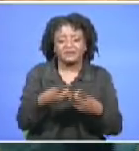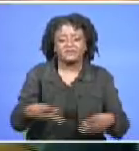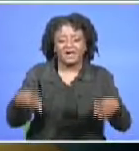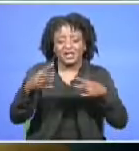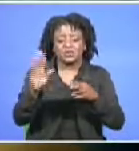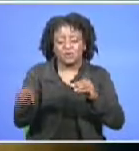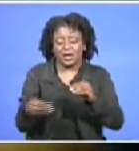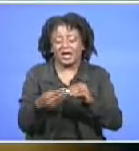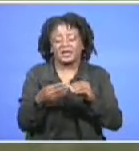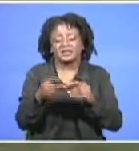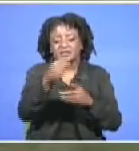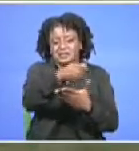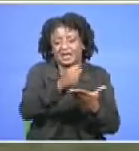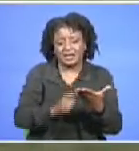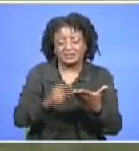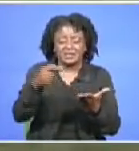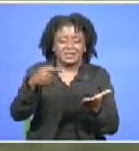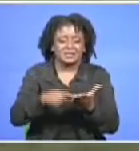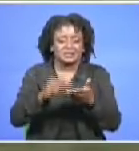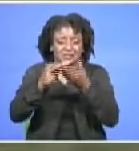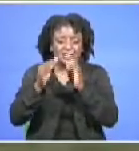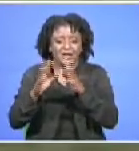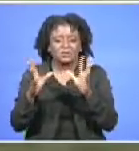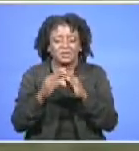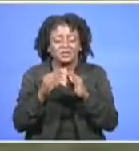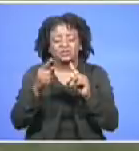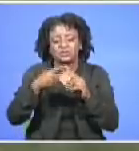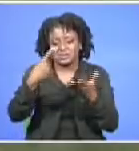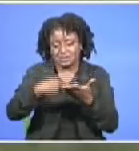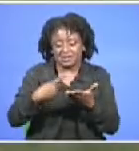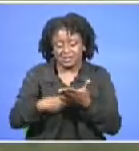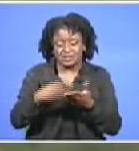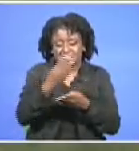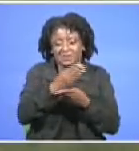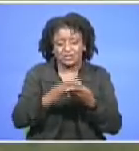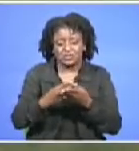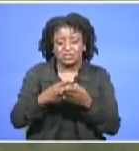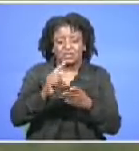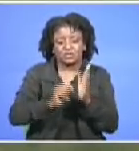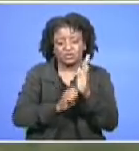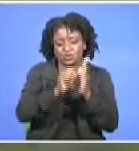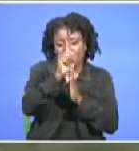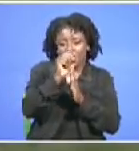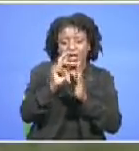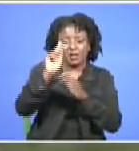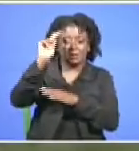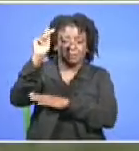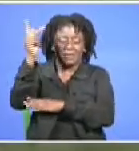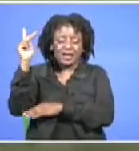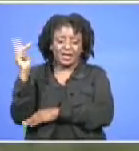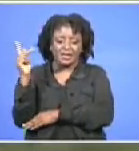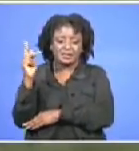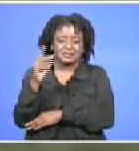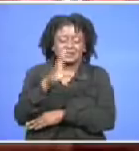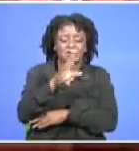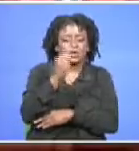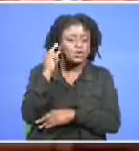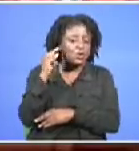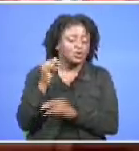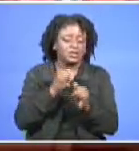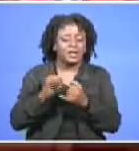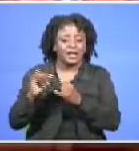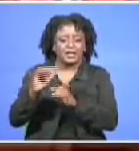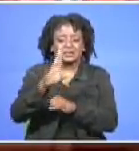latest town meeting to discuss the budget comprised constituents of Tall Pines, Golden Isles, Bamboo Town, and South Beach